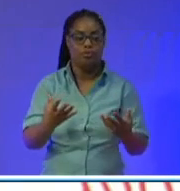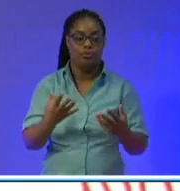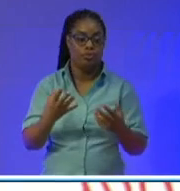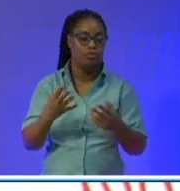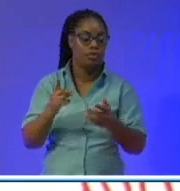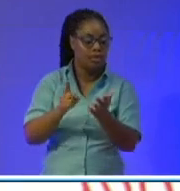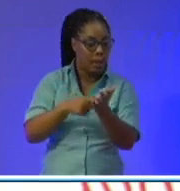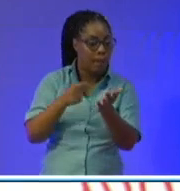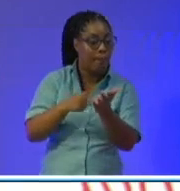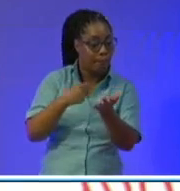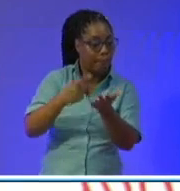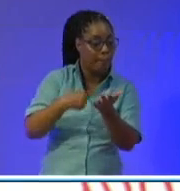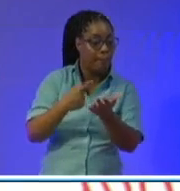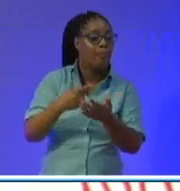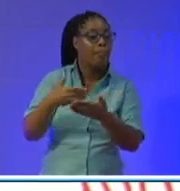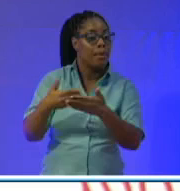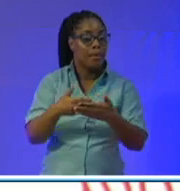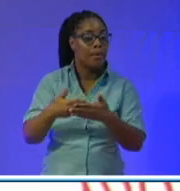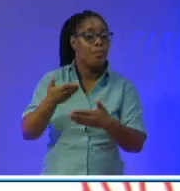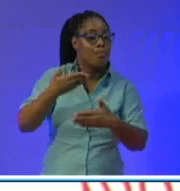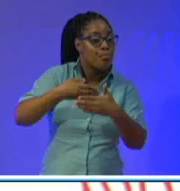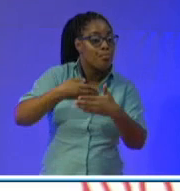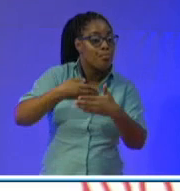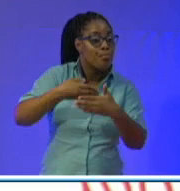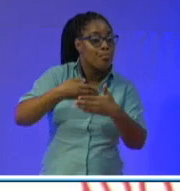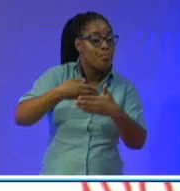of course, when mother is ill, you need to,